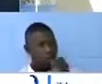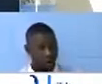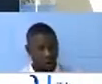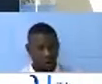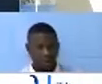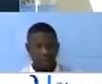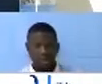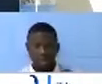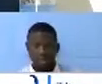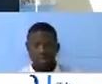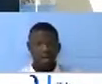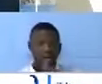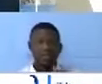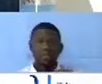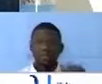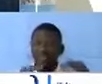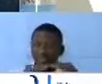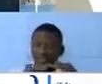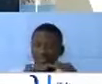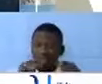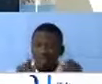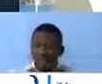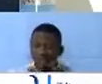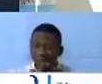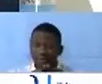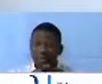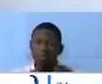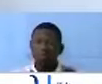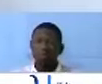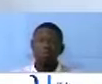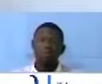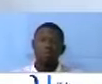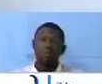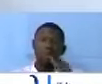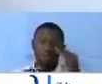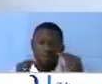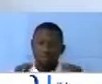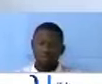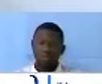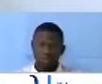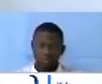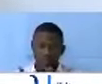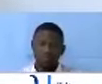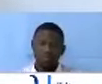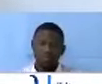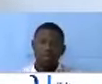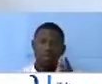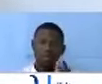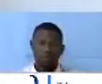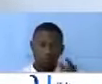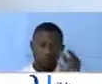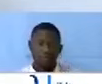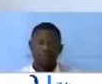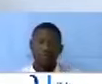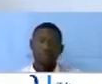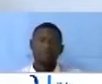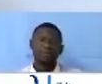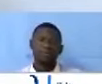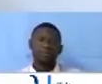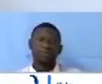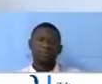infidelity, and then I think I'm the new year, mom, the infidelity. That is their testimony. I cannot say that. Well, you say in Kaduna,